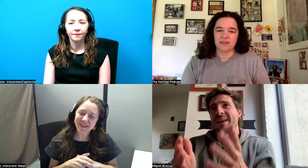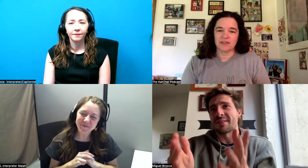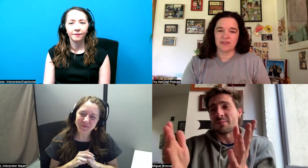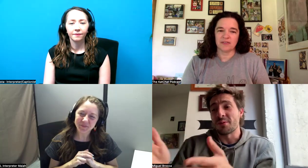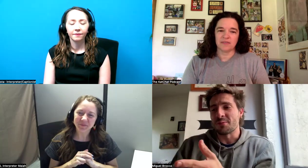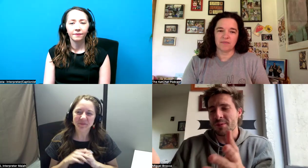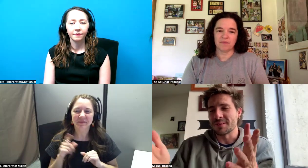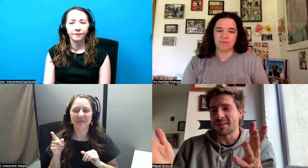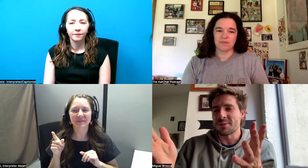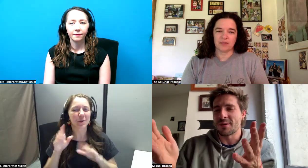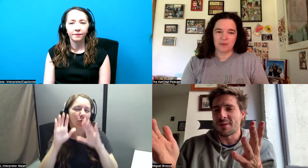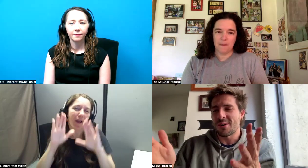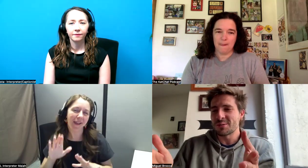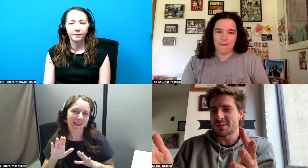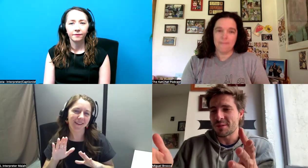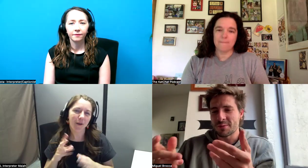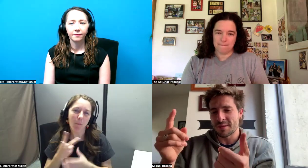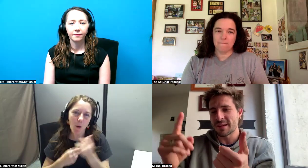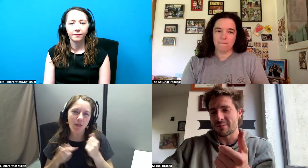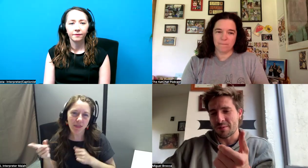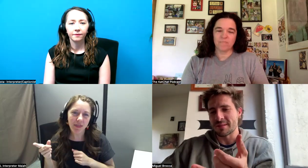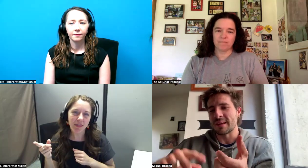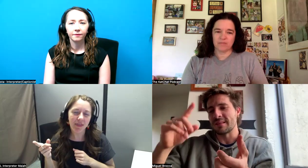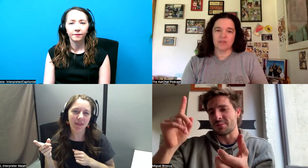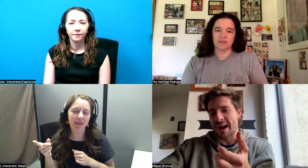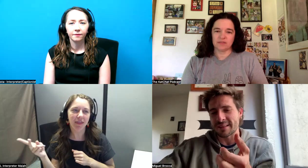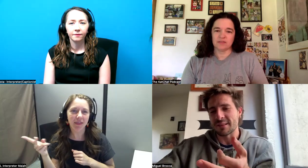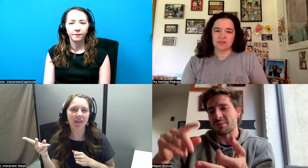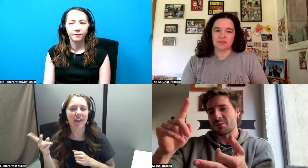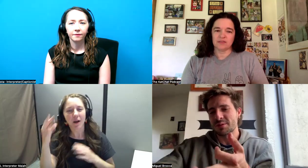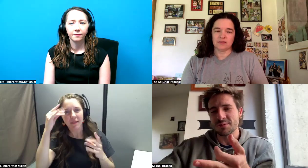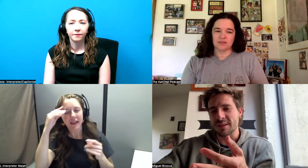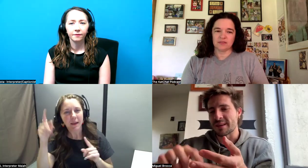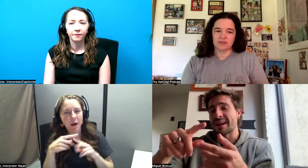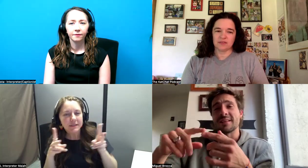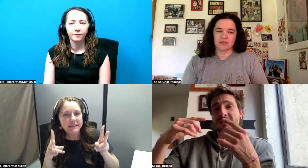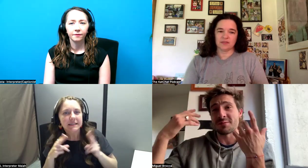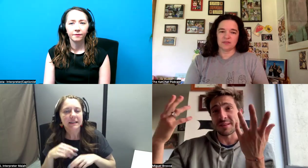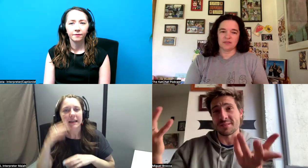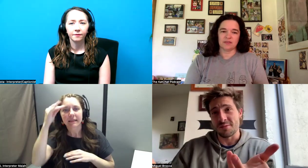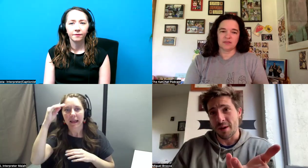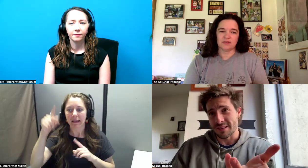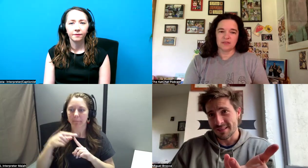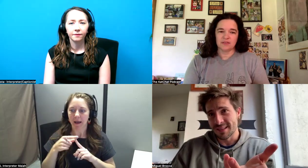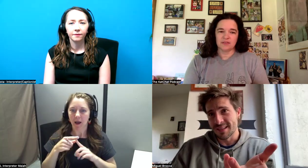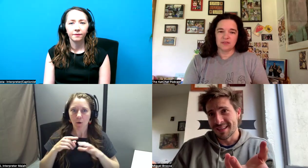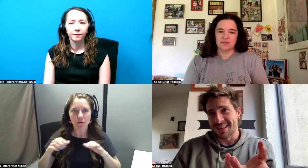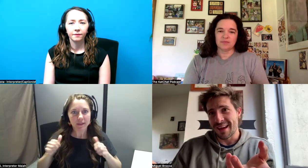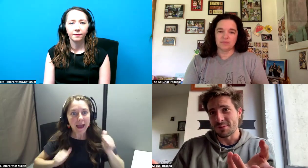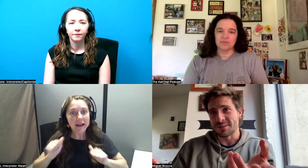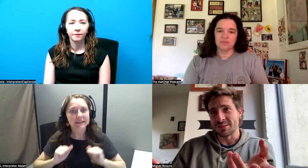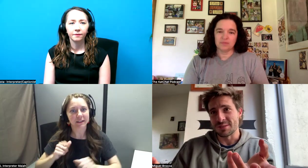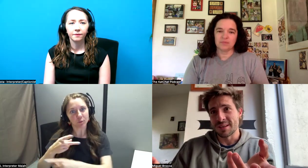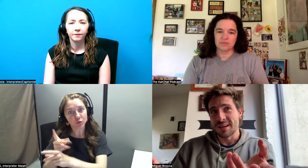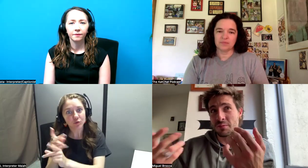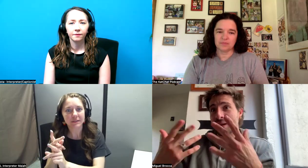how great they both were, because they were thinking about the scene, they were acting, they were producing, they had lots of things on their minds, and that